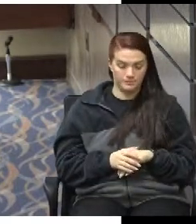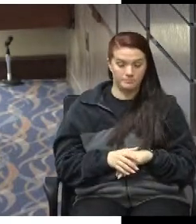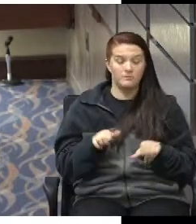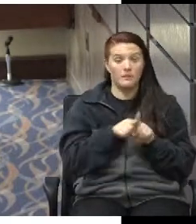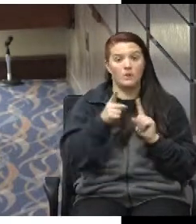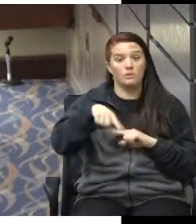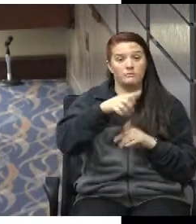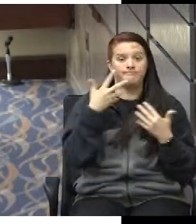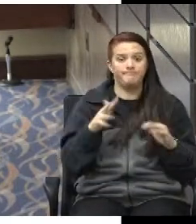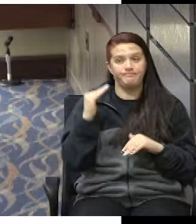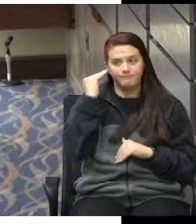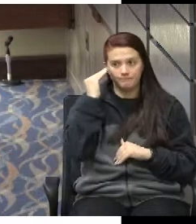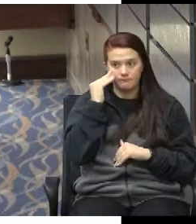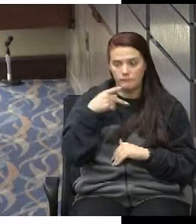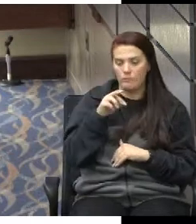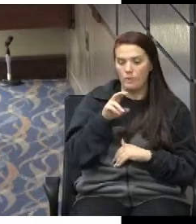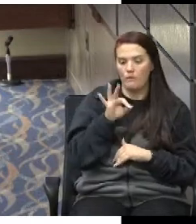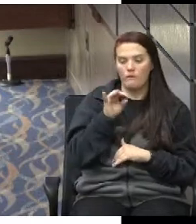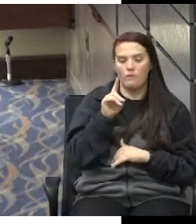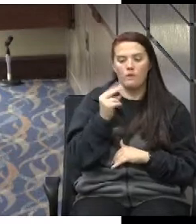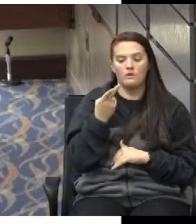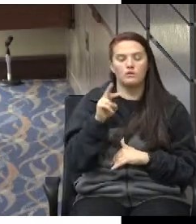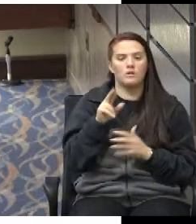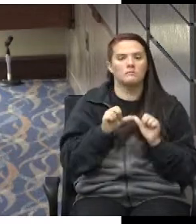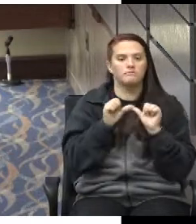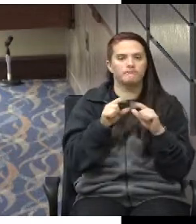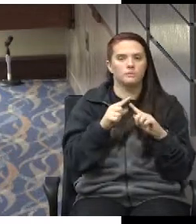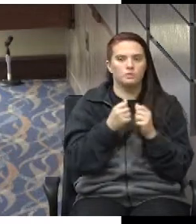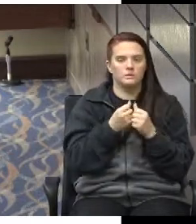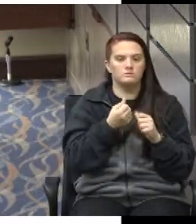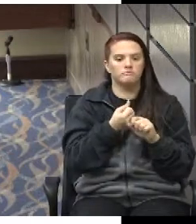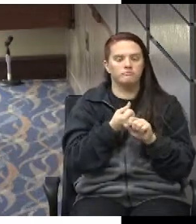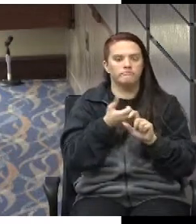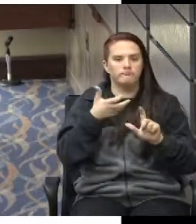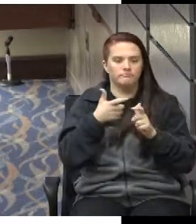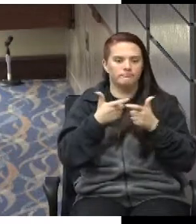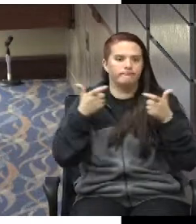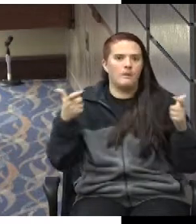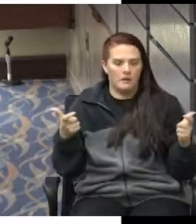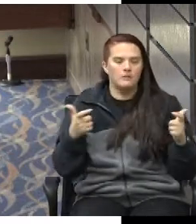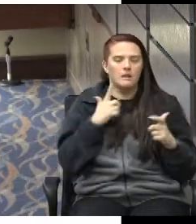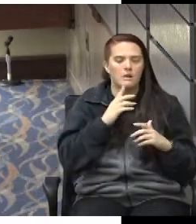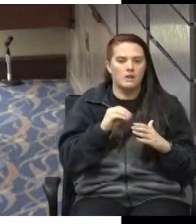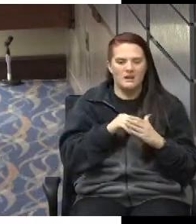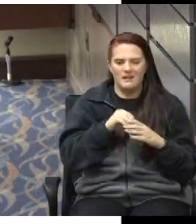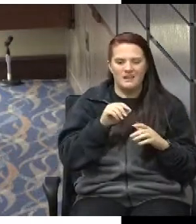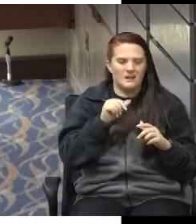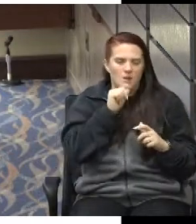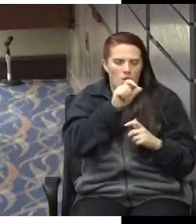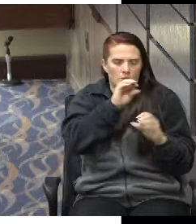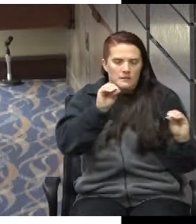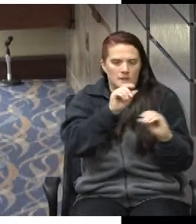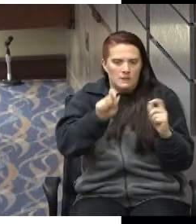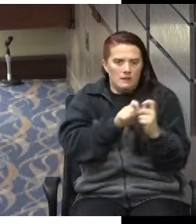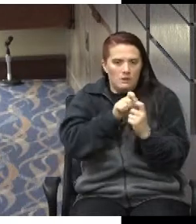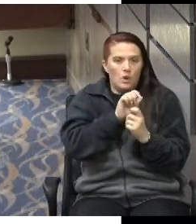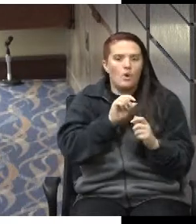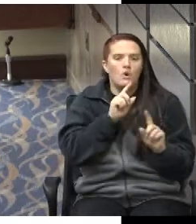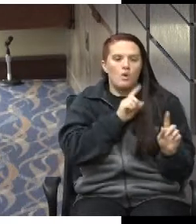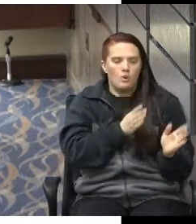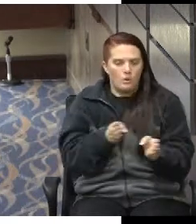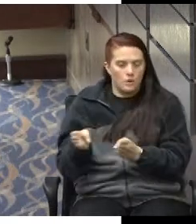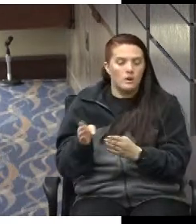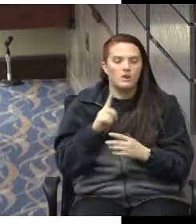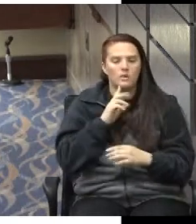As you all are well aware, the portfolio of HR continues to expand in no particular order, going clockwise here, though, as far as priorities. Its role is